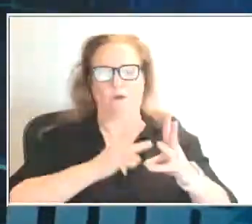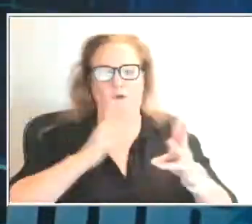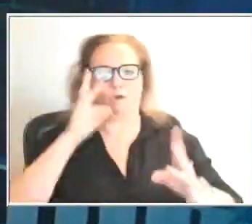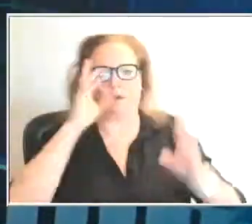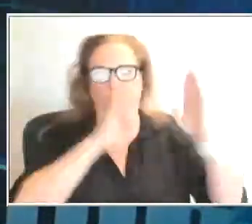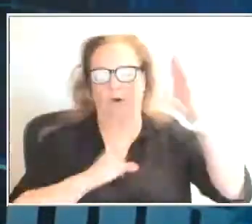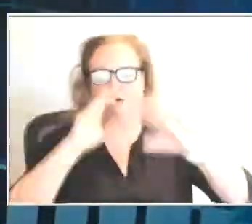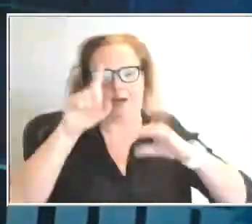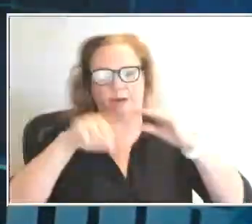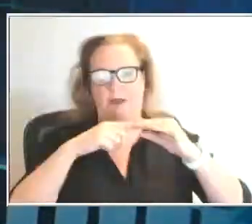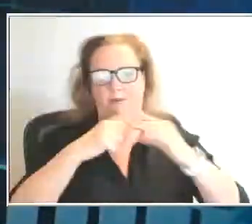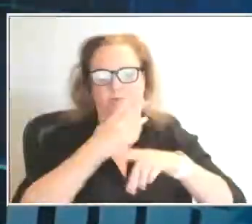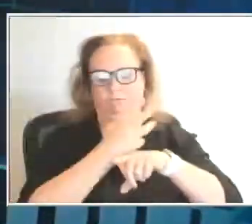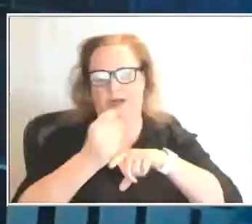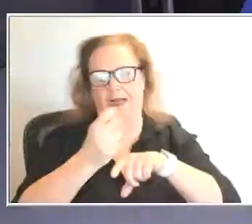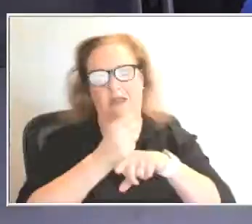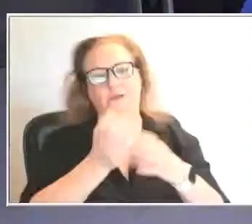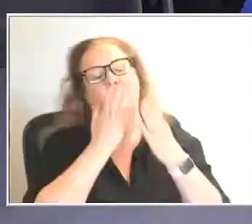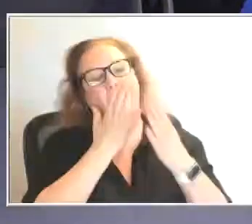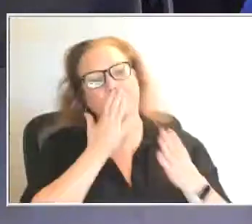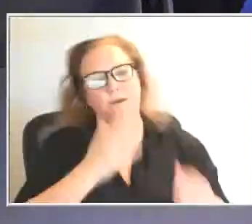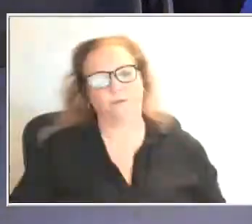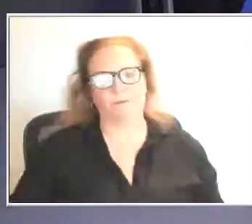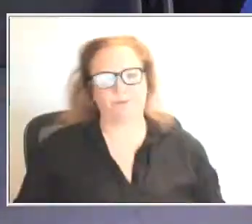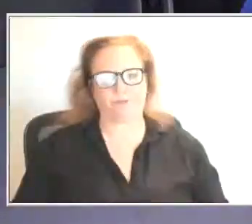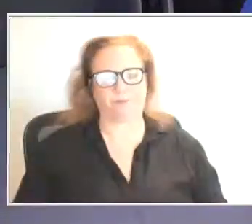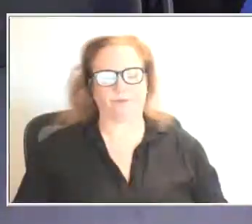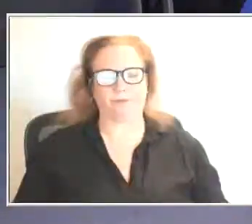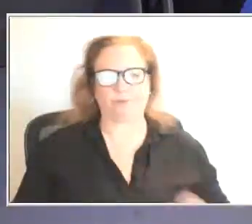And thank you. Yeah. You know,